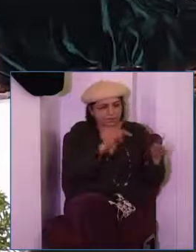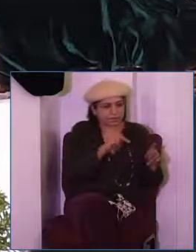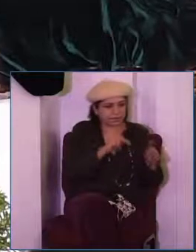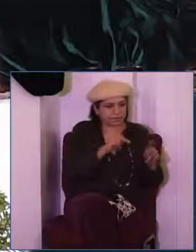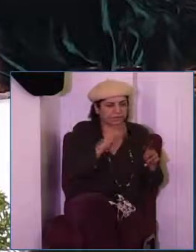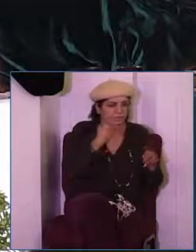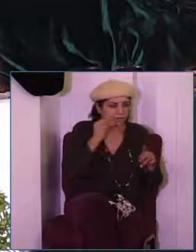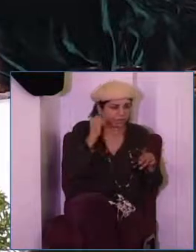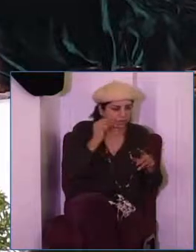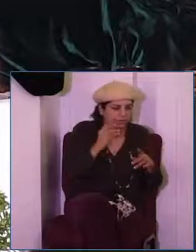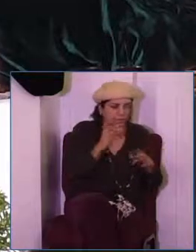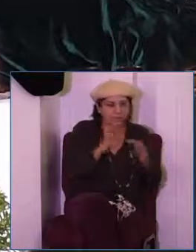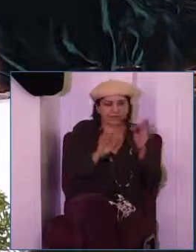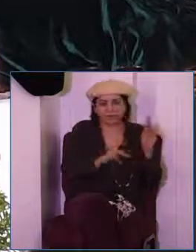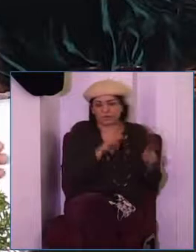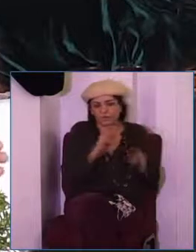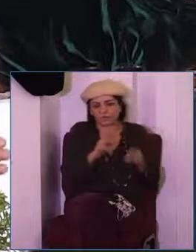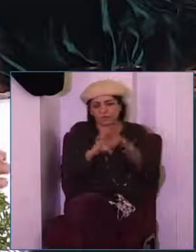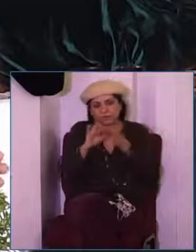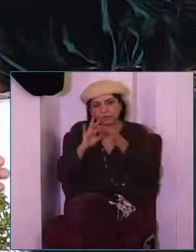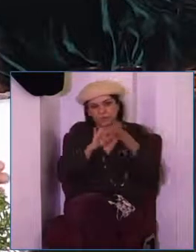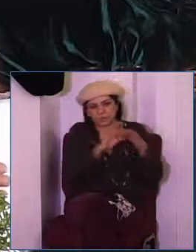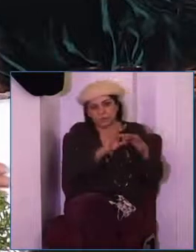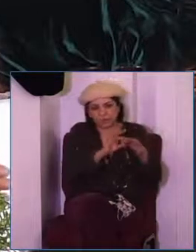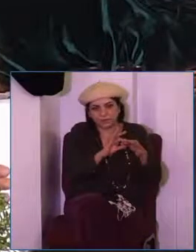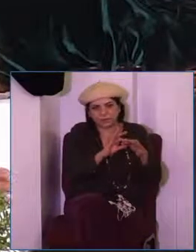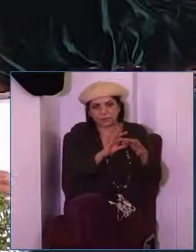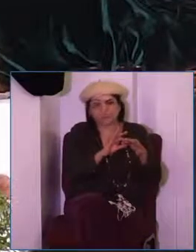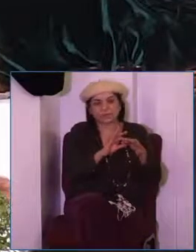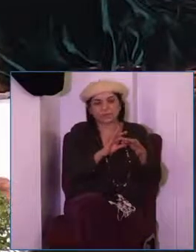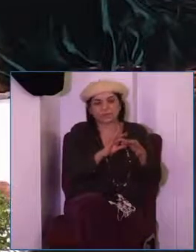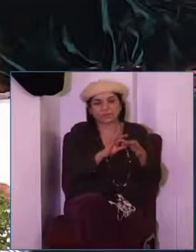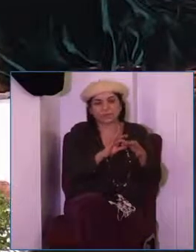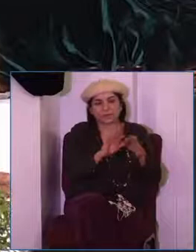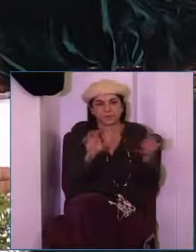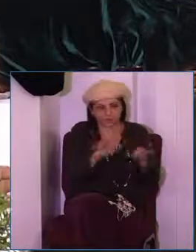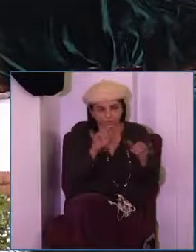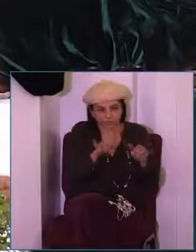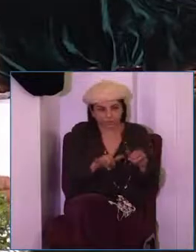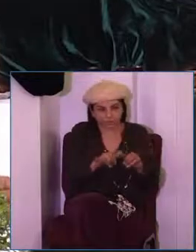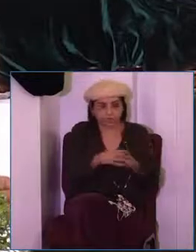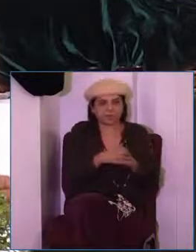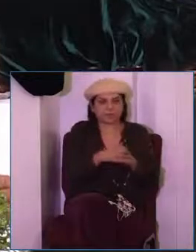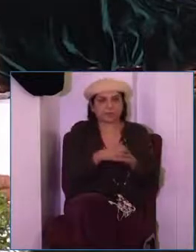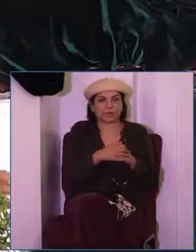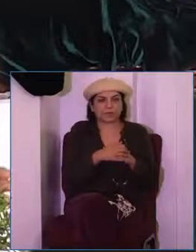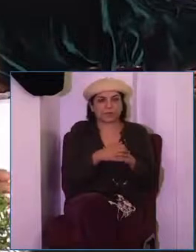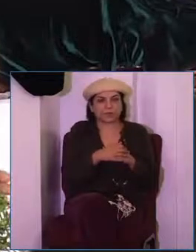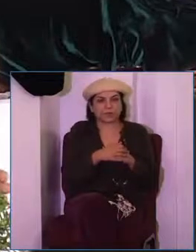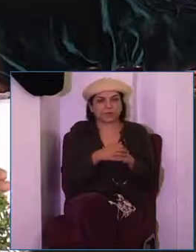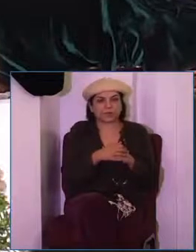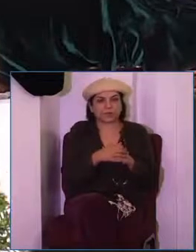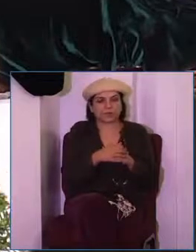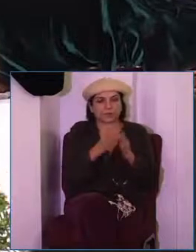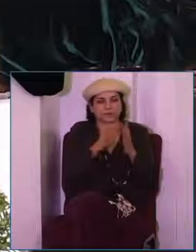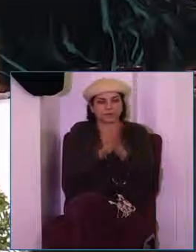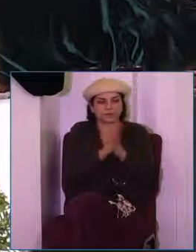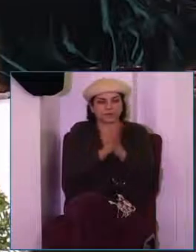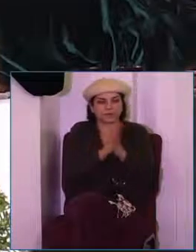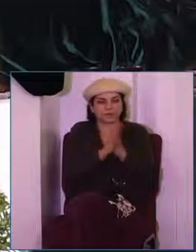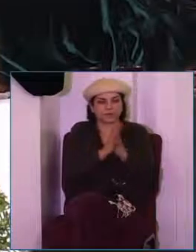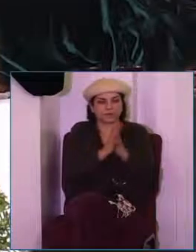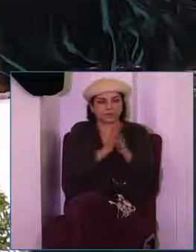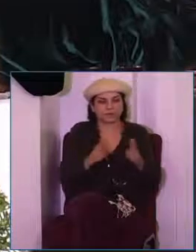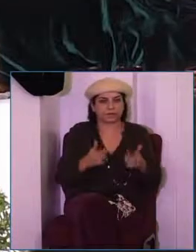so, may we live in communion with you and one another. In Christ we pray.